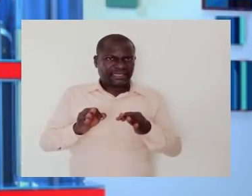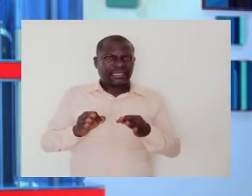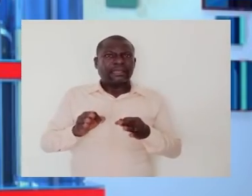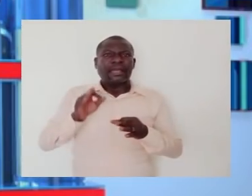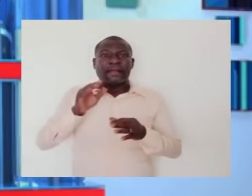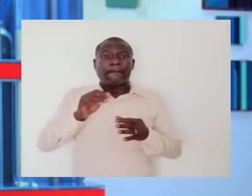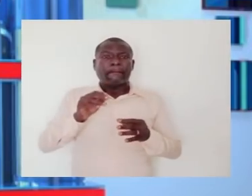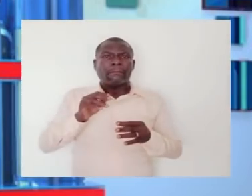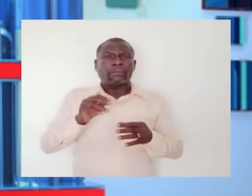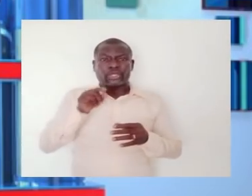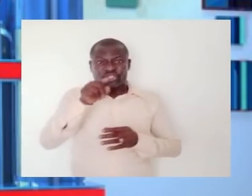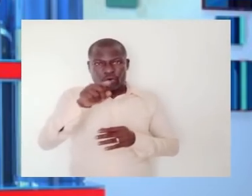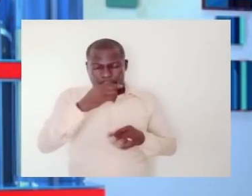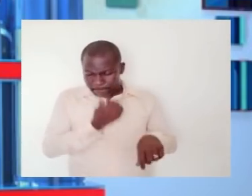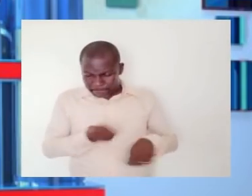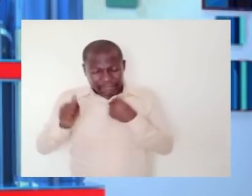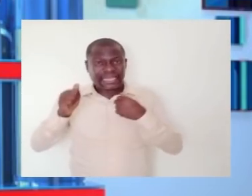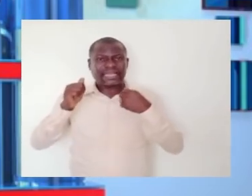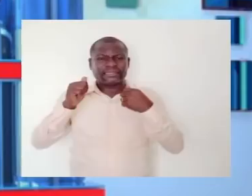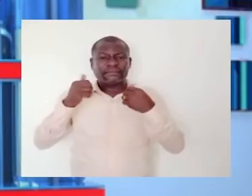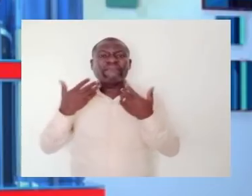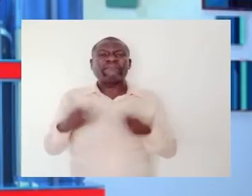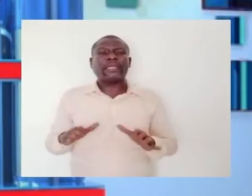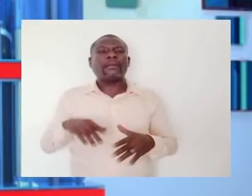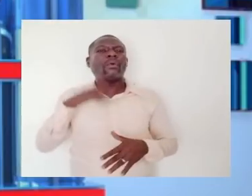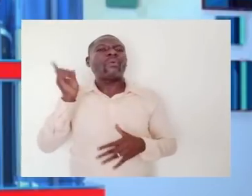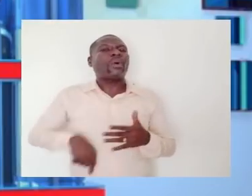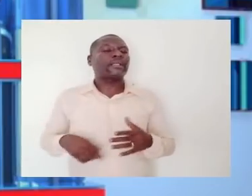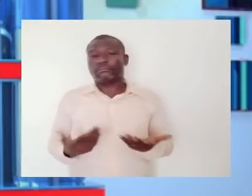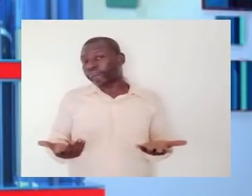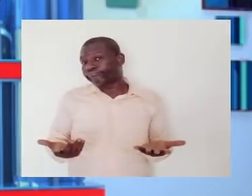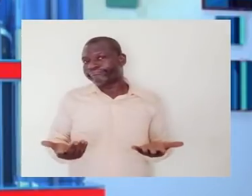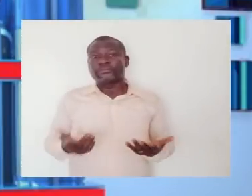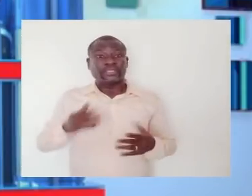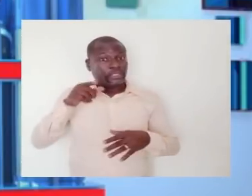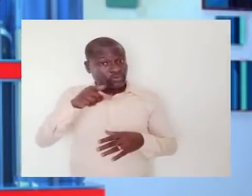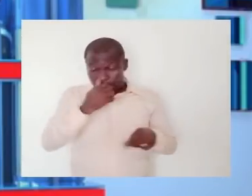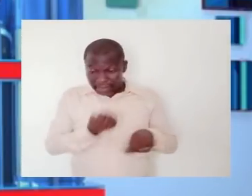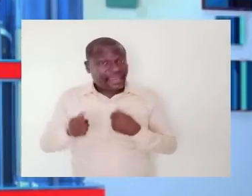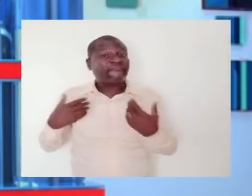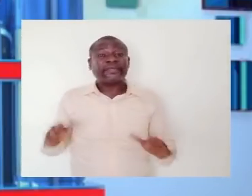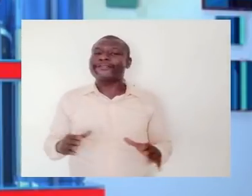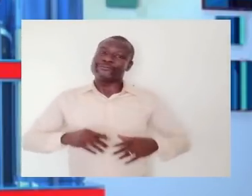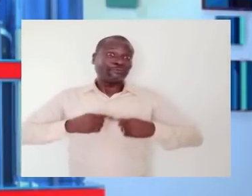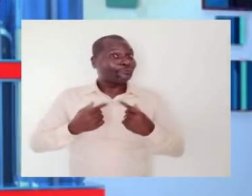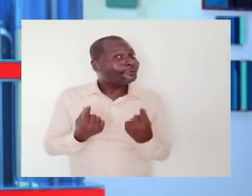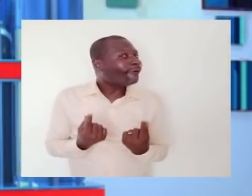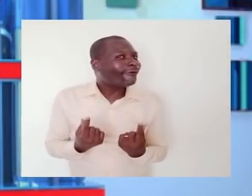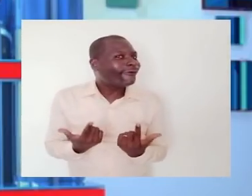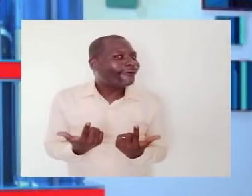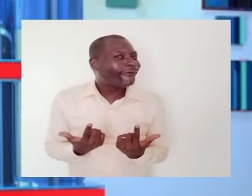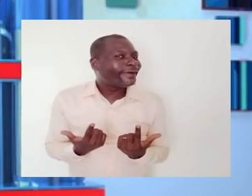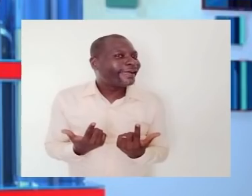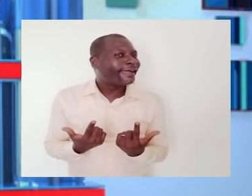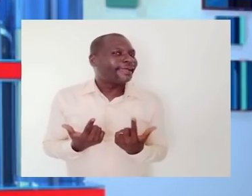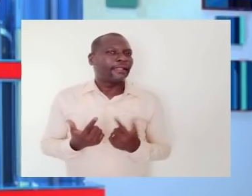na onipa bo esu wiya enkyerekyere onyankopon edemaye no menka kitua bi nkyerew na next week no